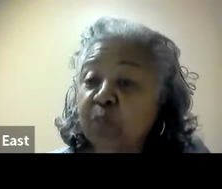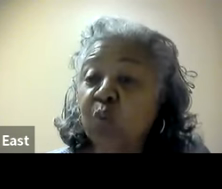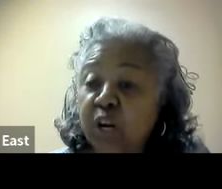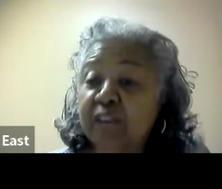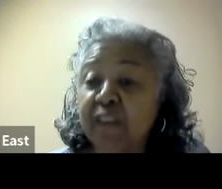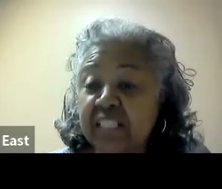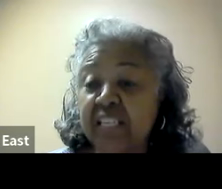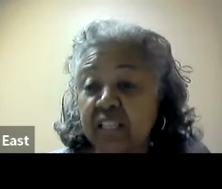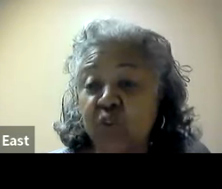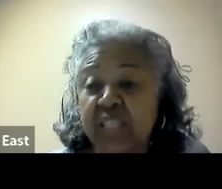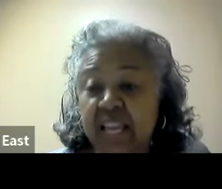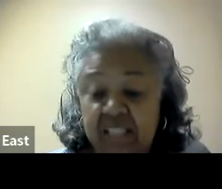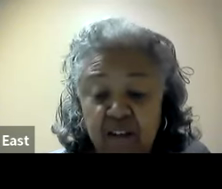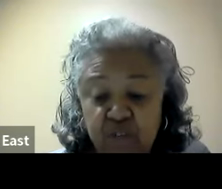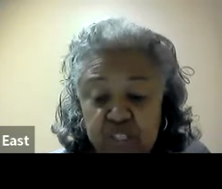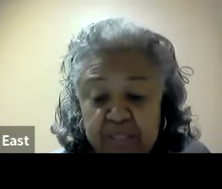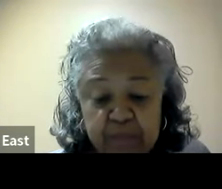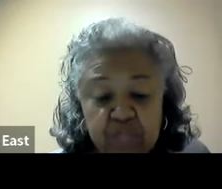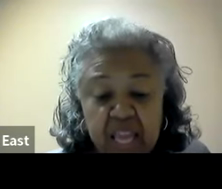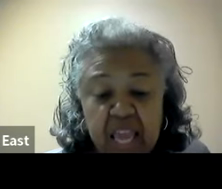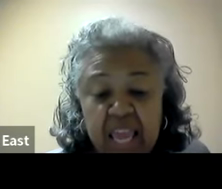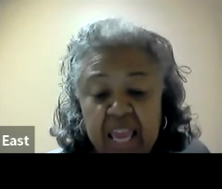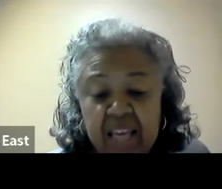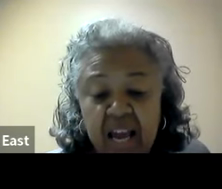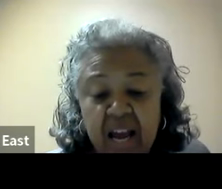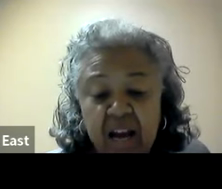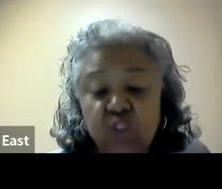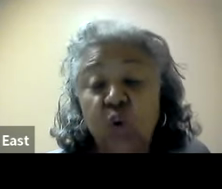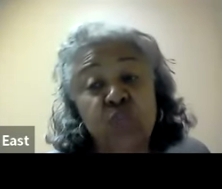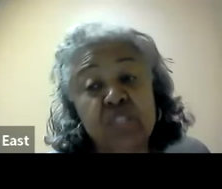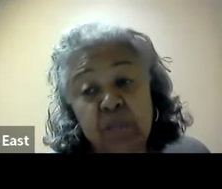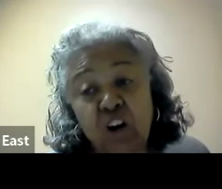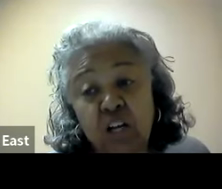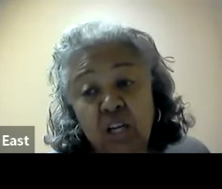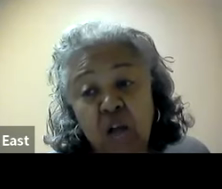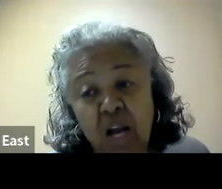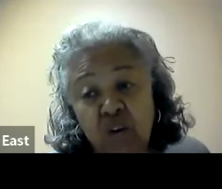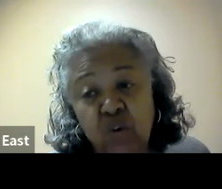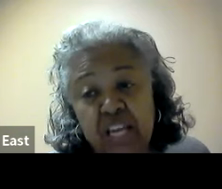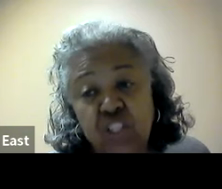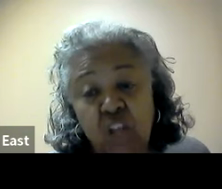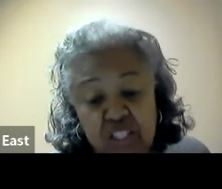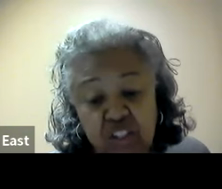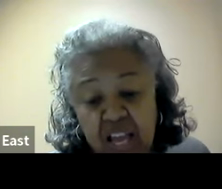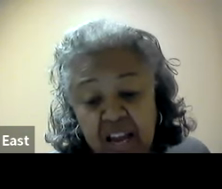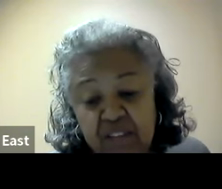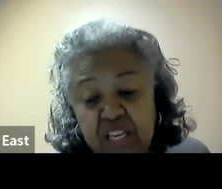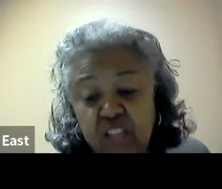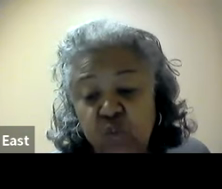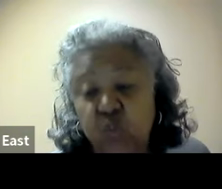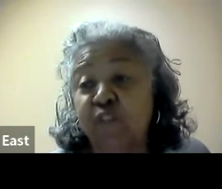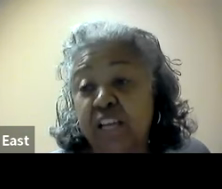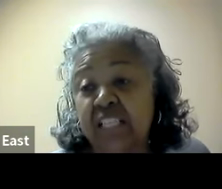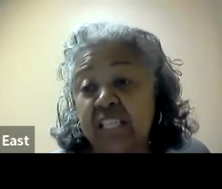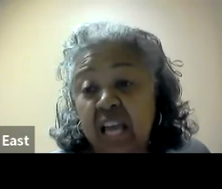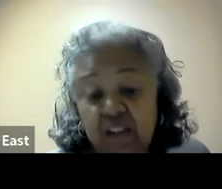of people who were infected during that conference. And so some of our congregation lost their lives and